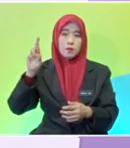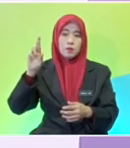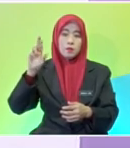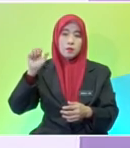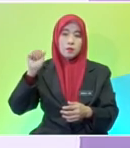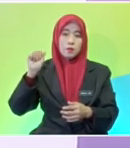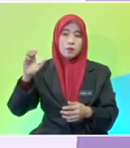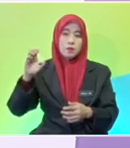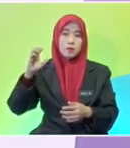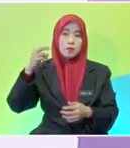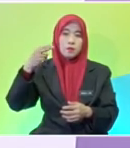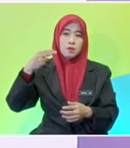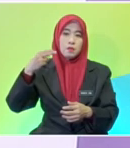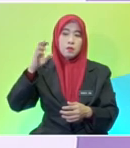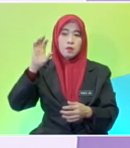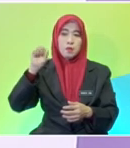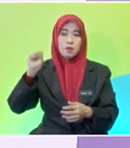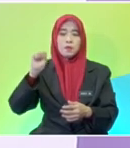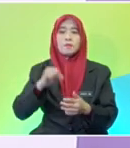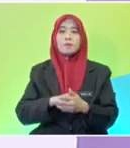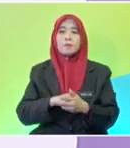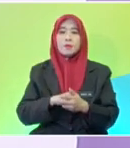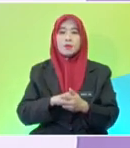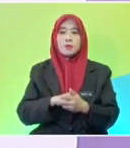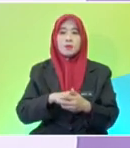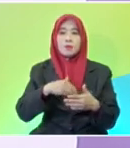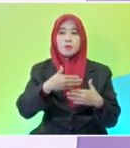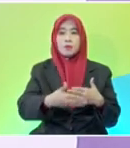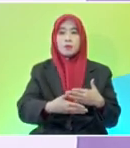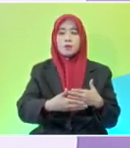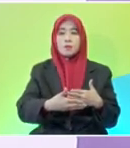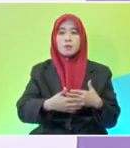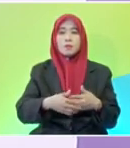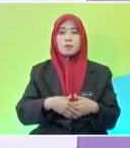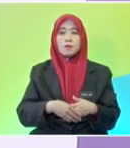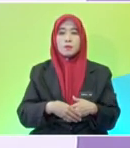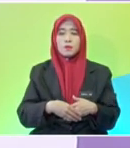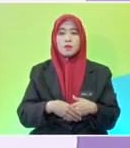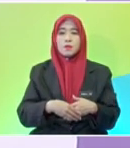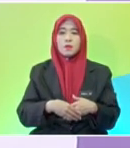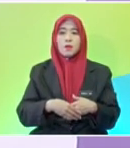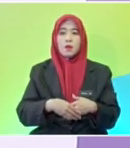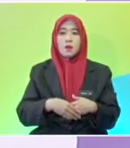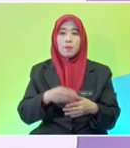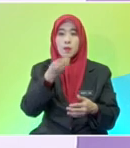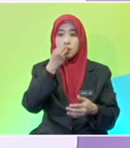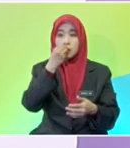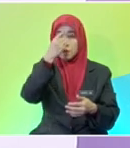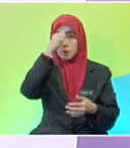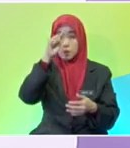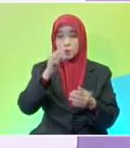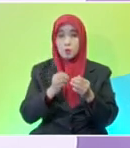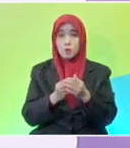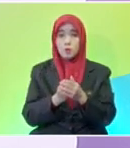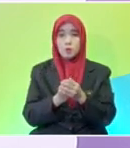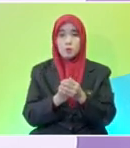E S. Plural. Okay, next down as well is food that helps growth. What